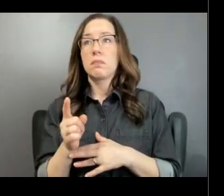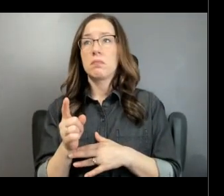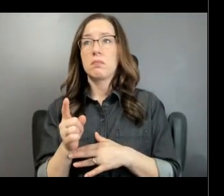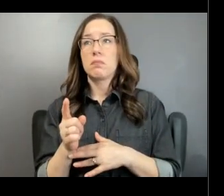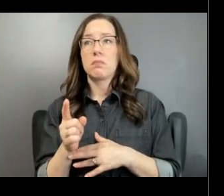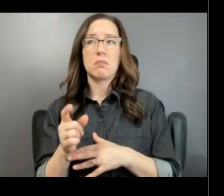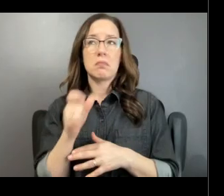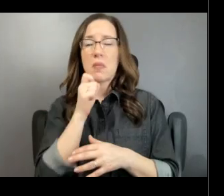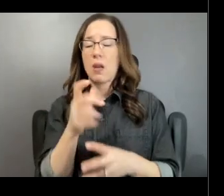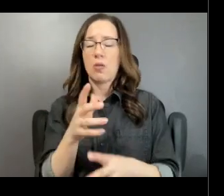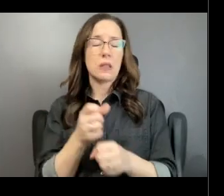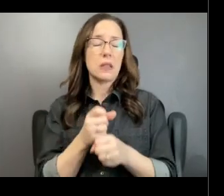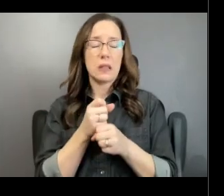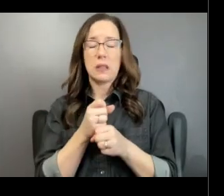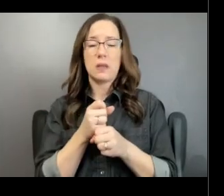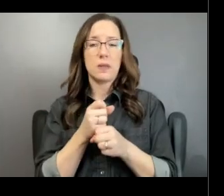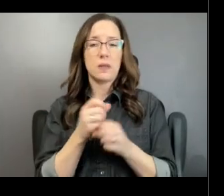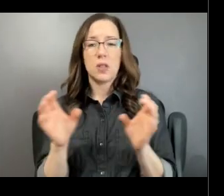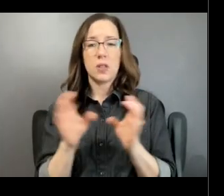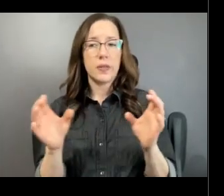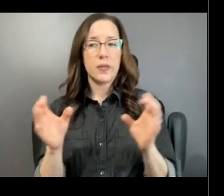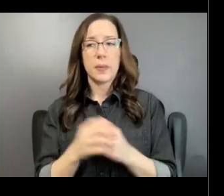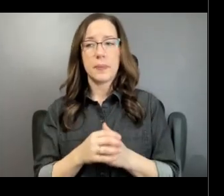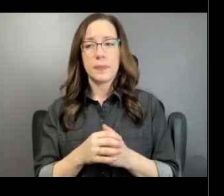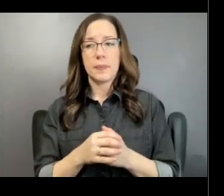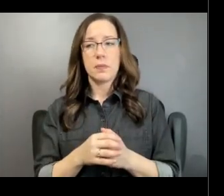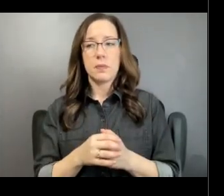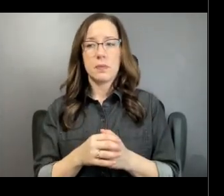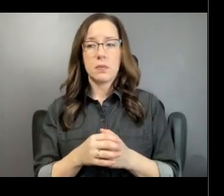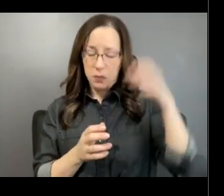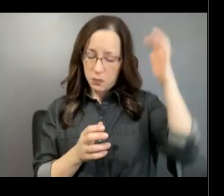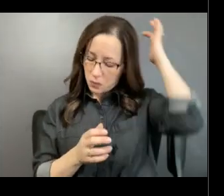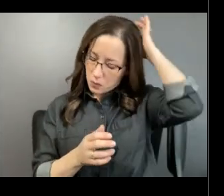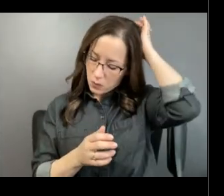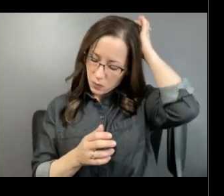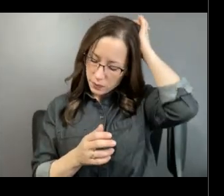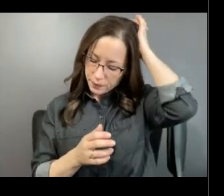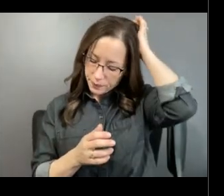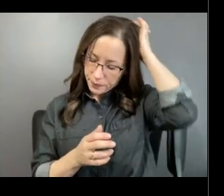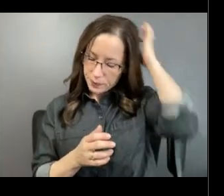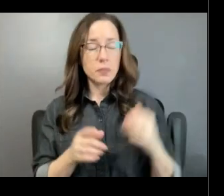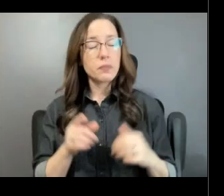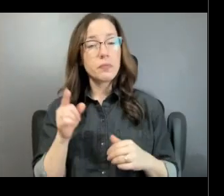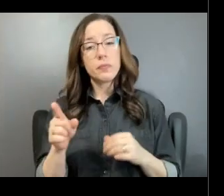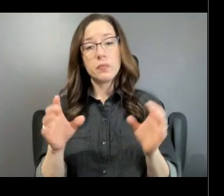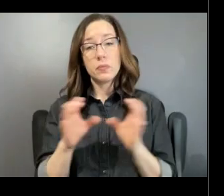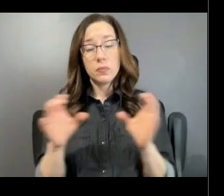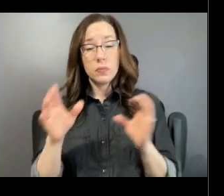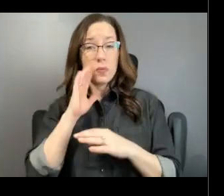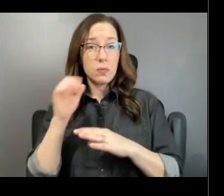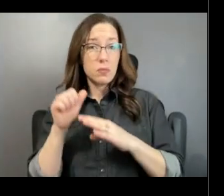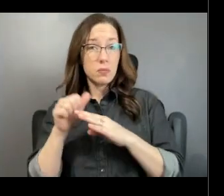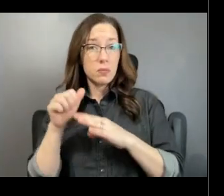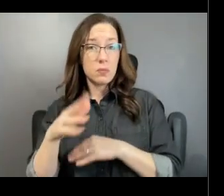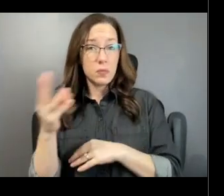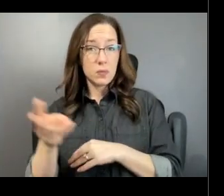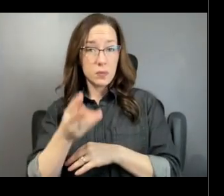not receive an attendance certificate. The attendance certificate will be sent to you on Wednesday.